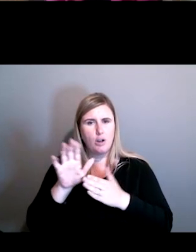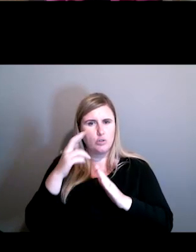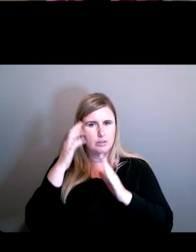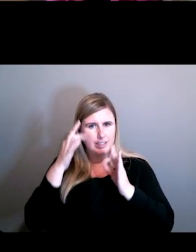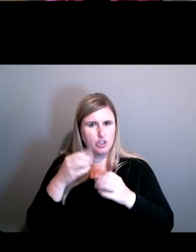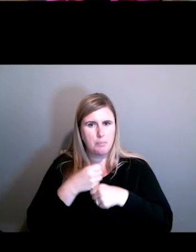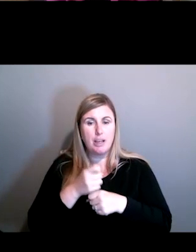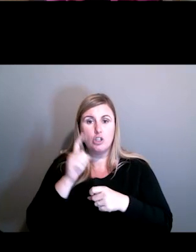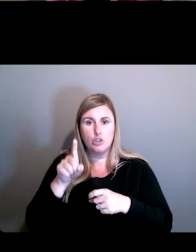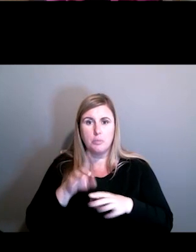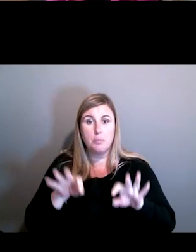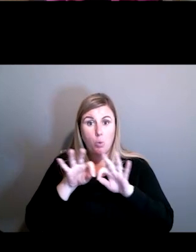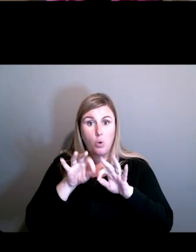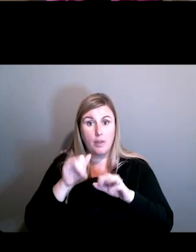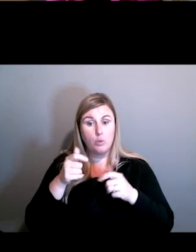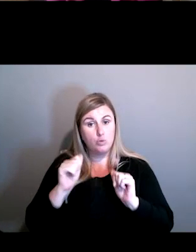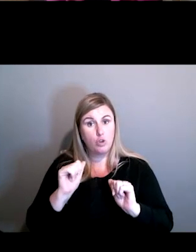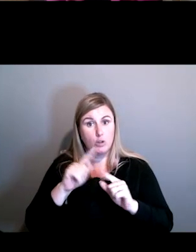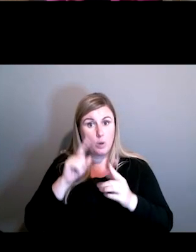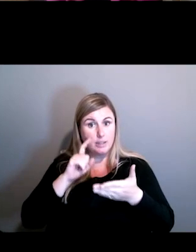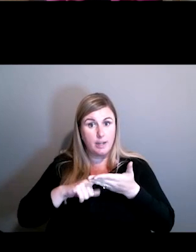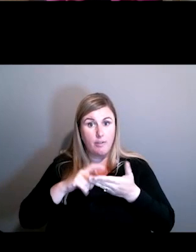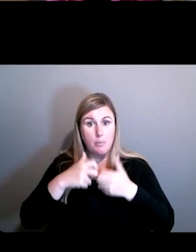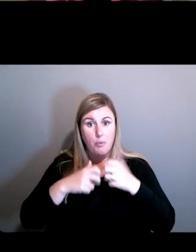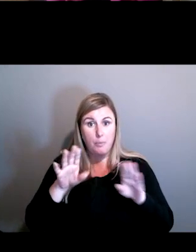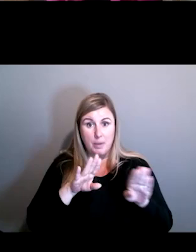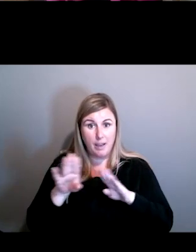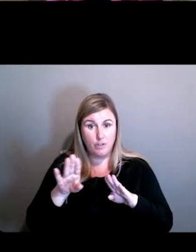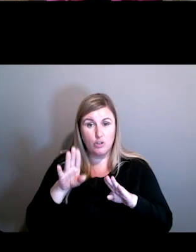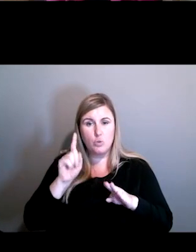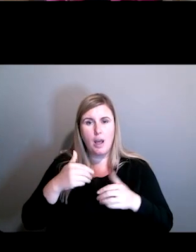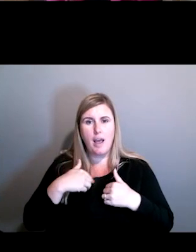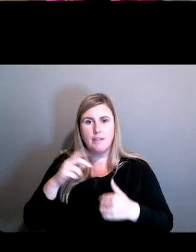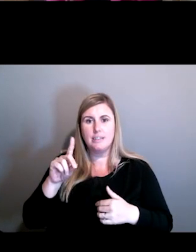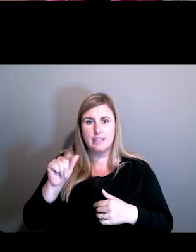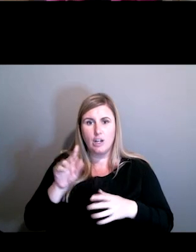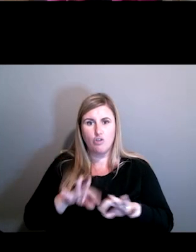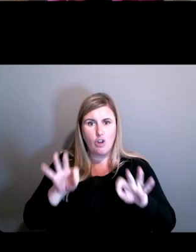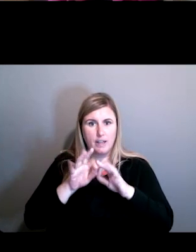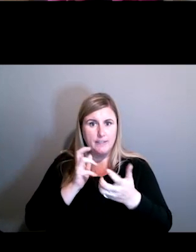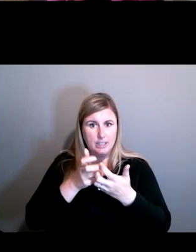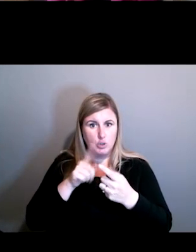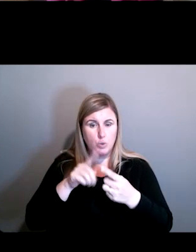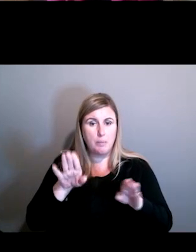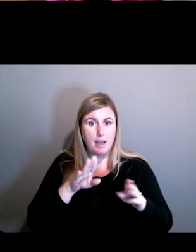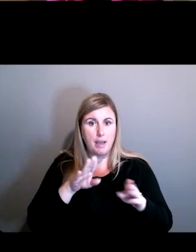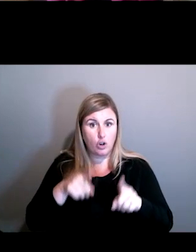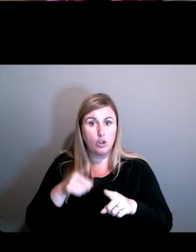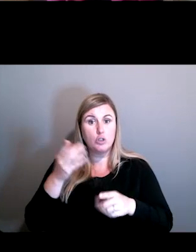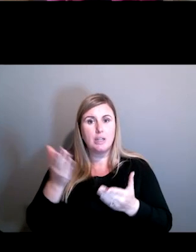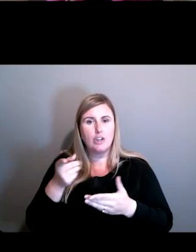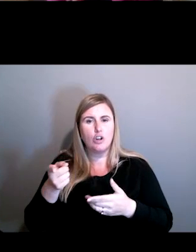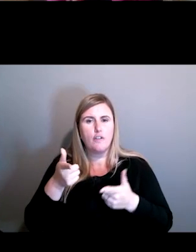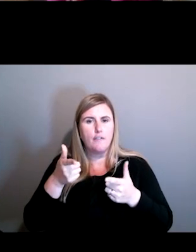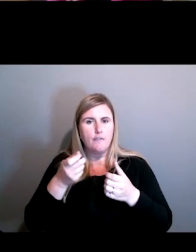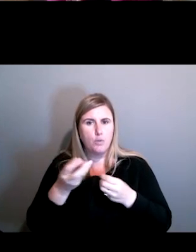It is important that when you try to identify problem behavior, to have data relevant to that behavior that is occurring. So here are a few